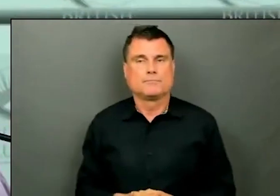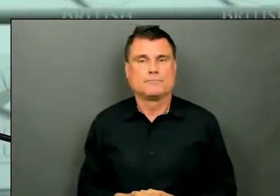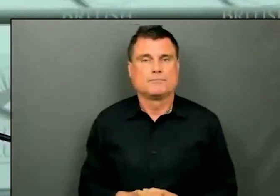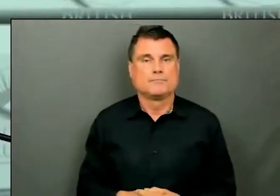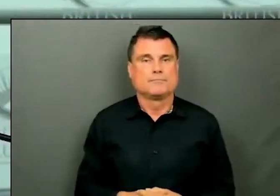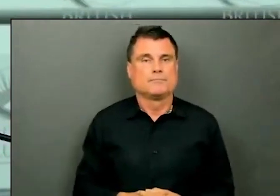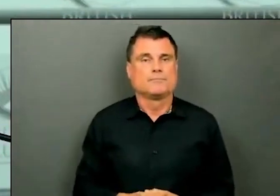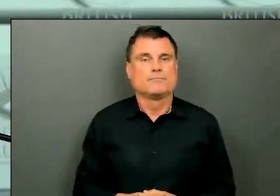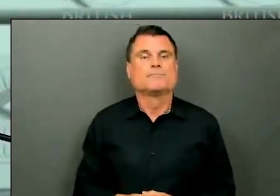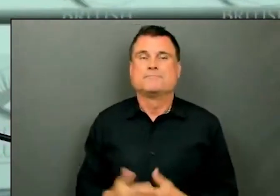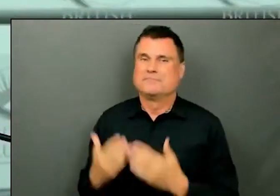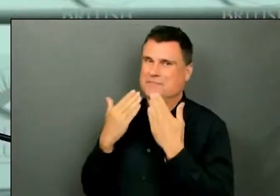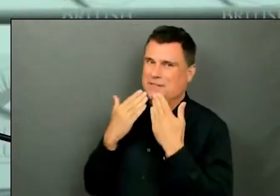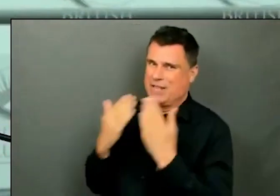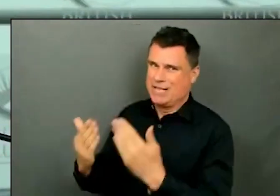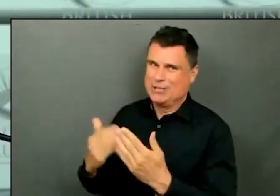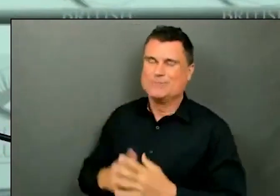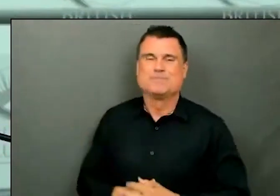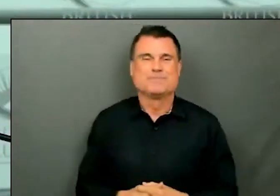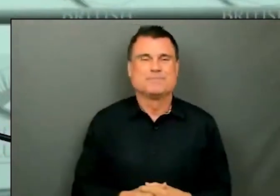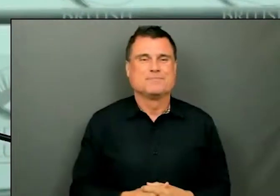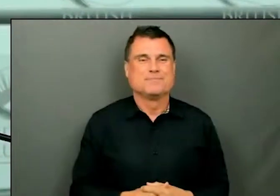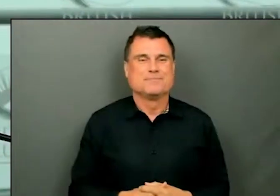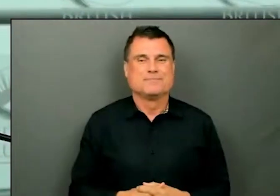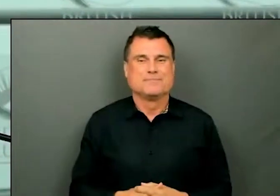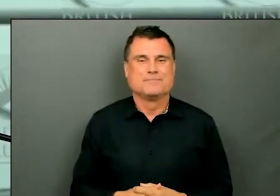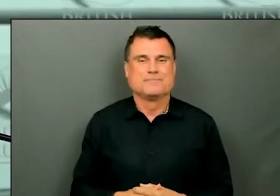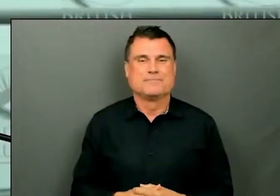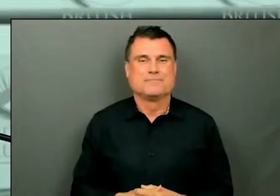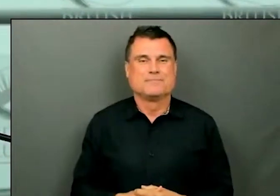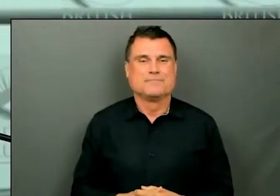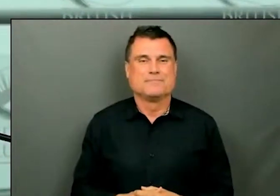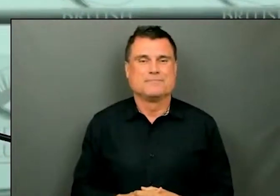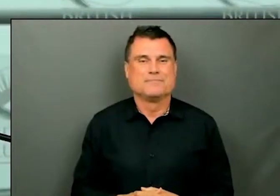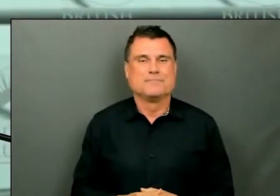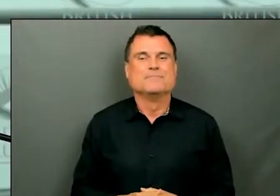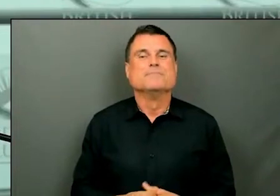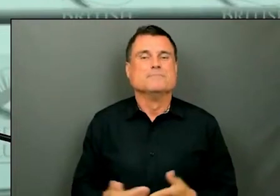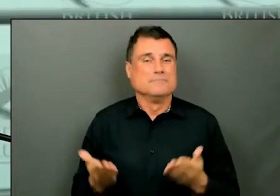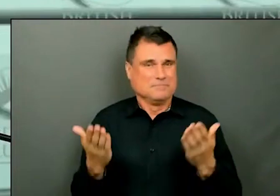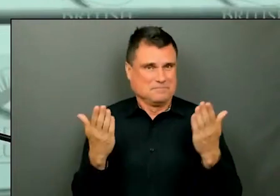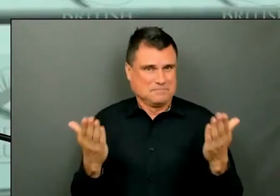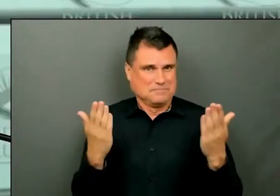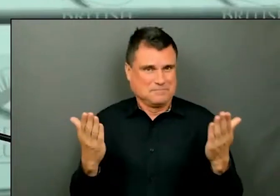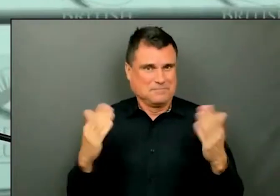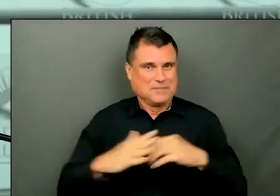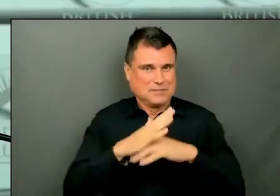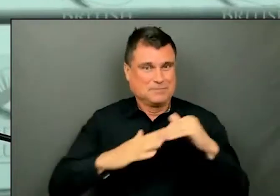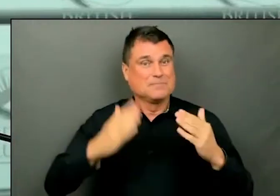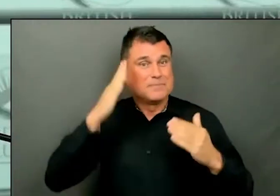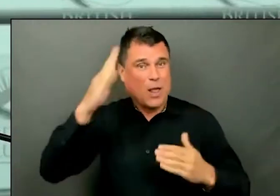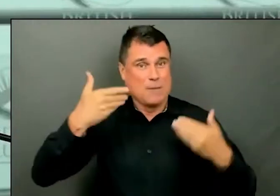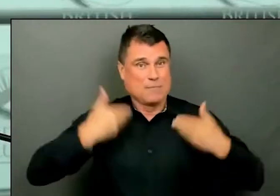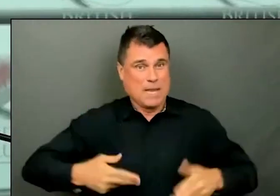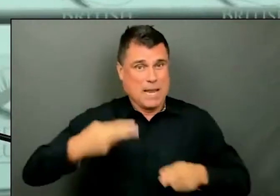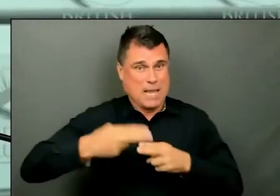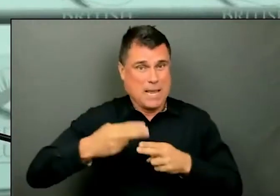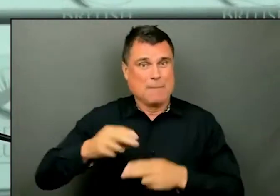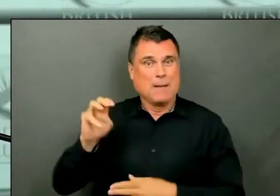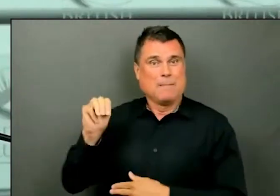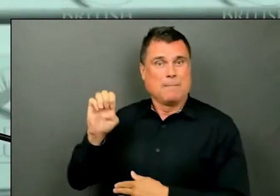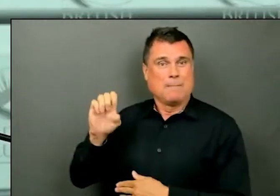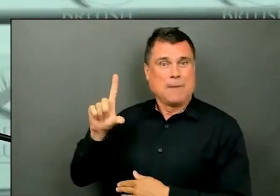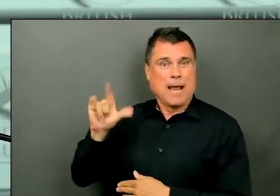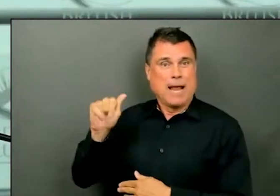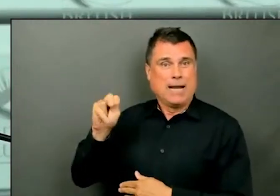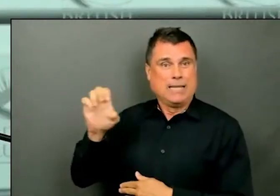Thank you, Premier. Simgaget, Sigidamanak, Gibit Wiltsik. Hi, everyone. My name is Melanie Mark. My Niska name is Lahaikwaskak, and I'm very